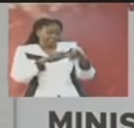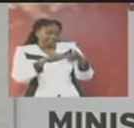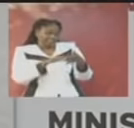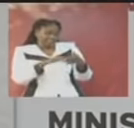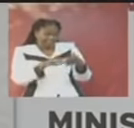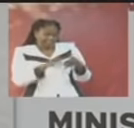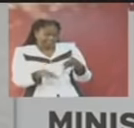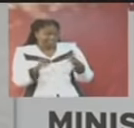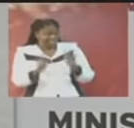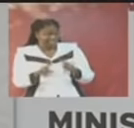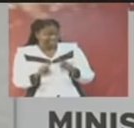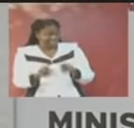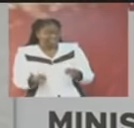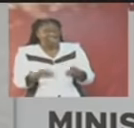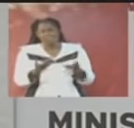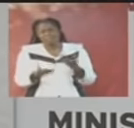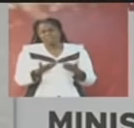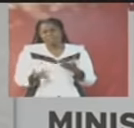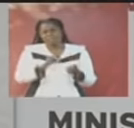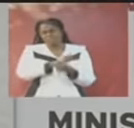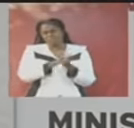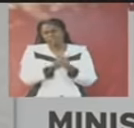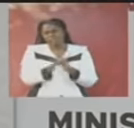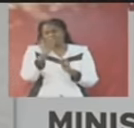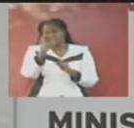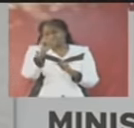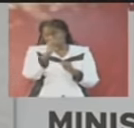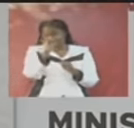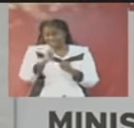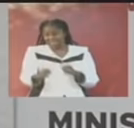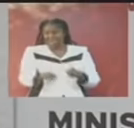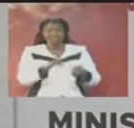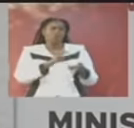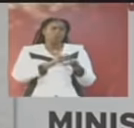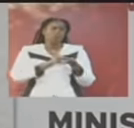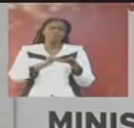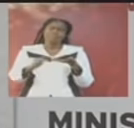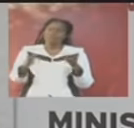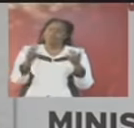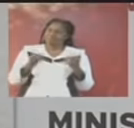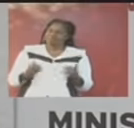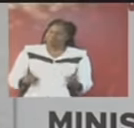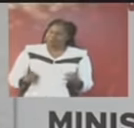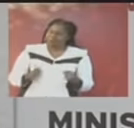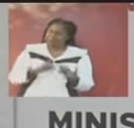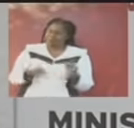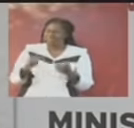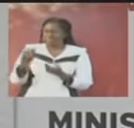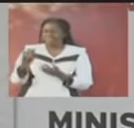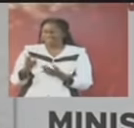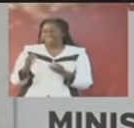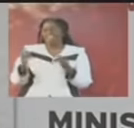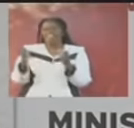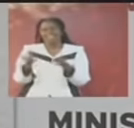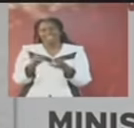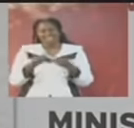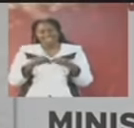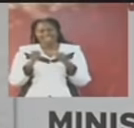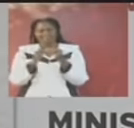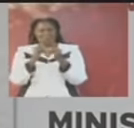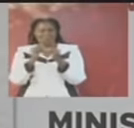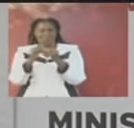percentage protection may change. So the 90% is a nice benchmark at this point in time, but as additional data rolls in,